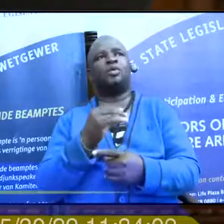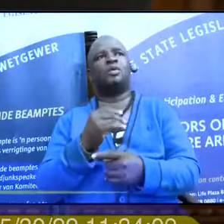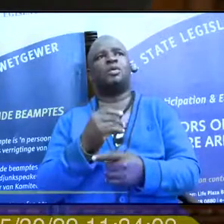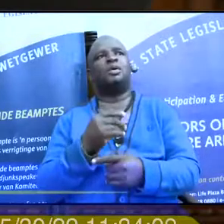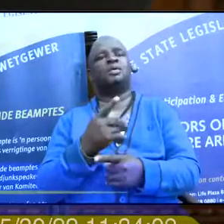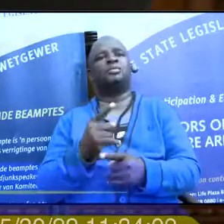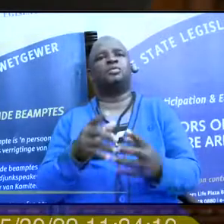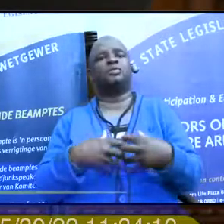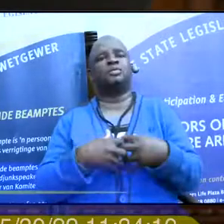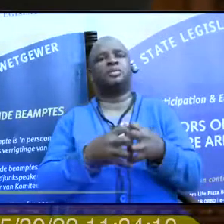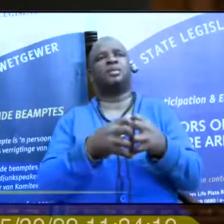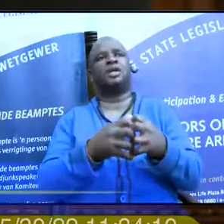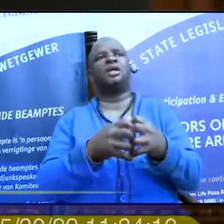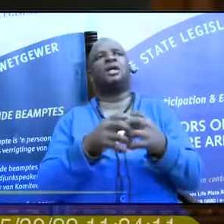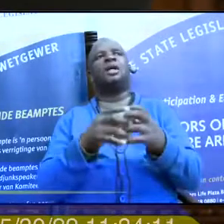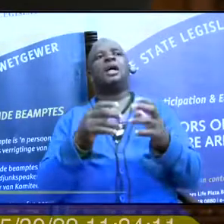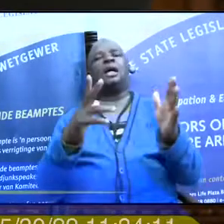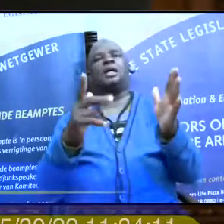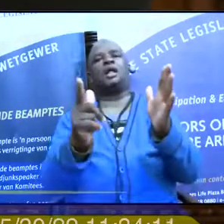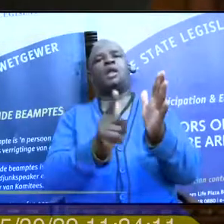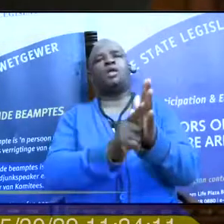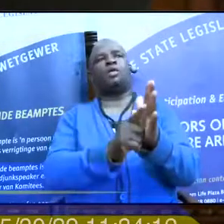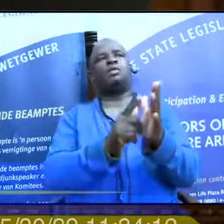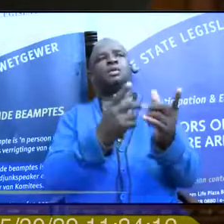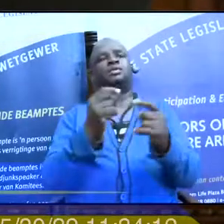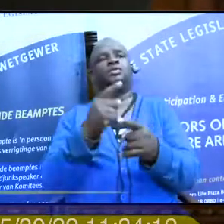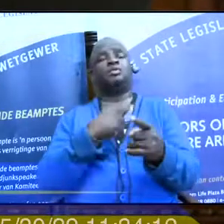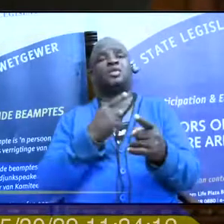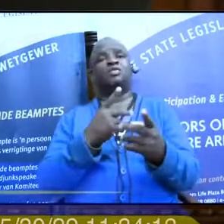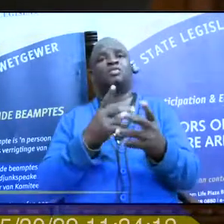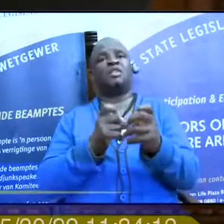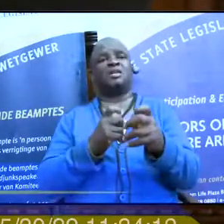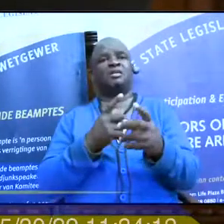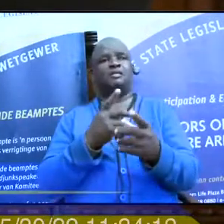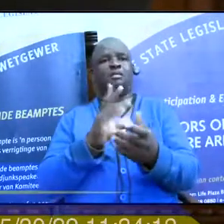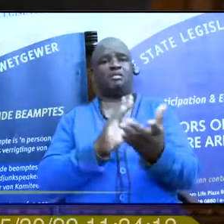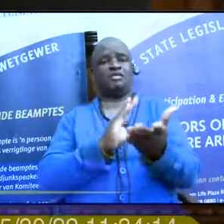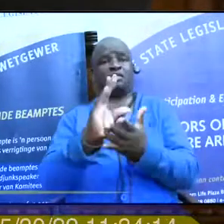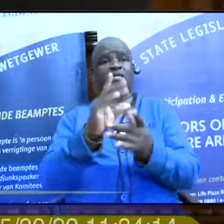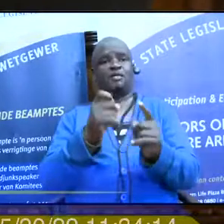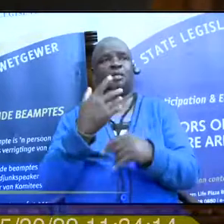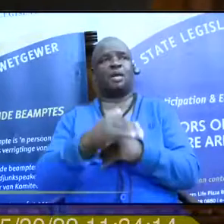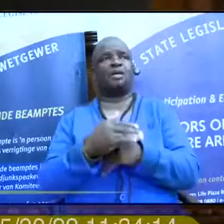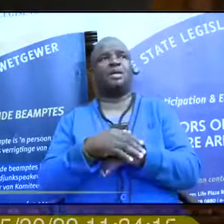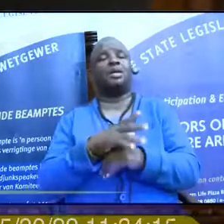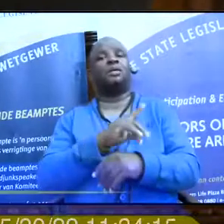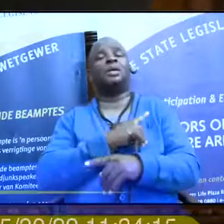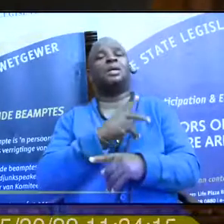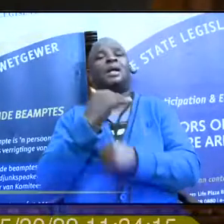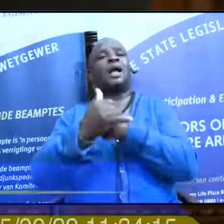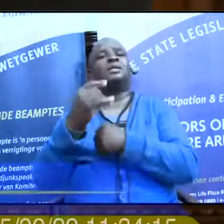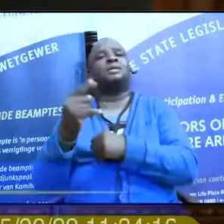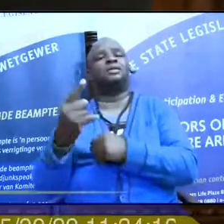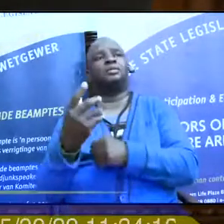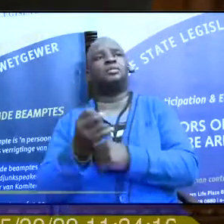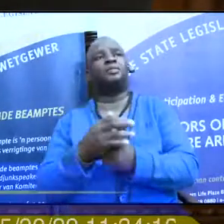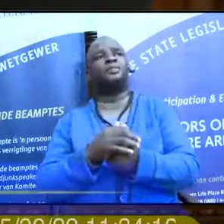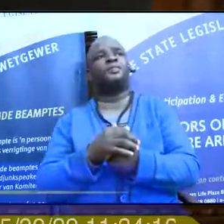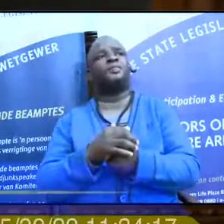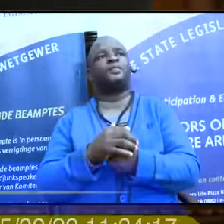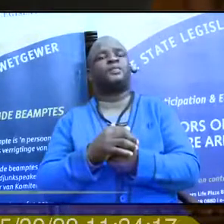of legislation around how we deal with foreign investment in the country because there are countries comrades